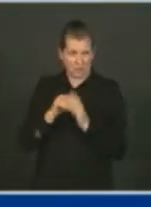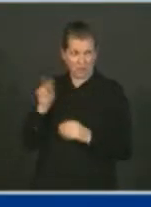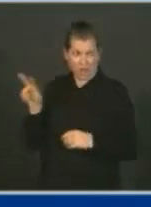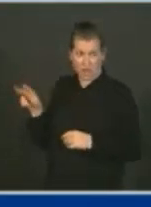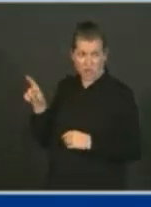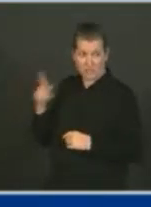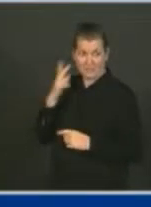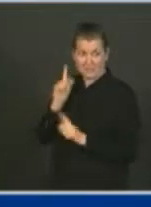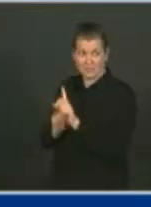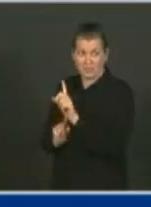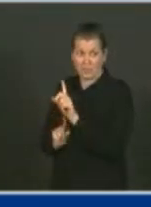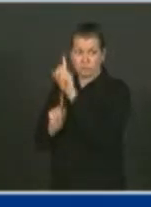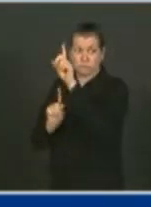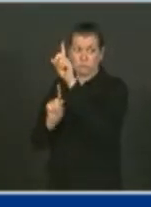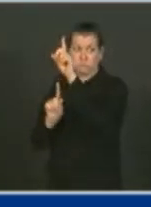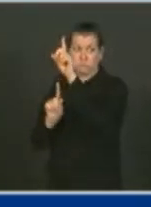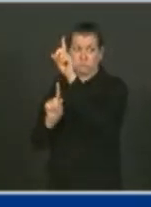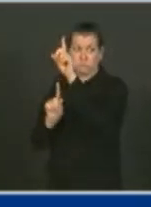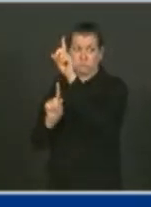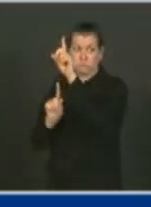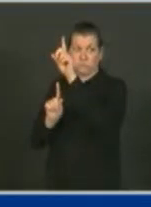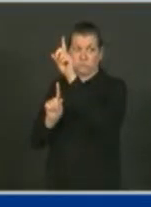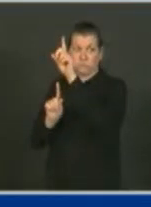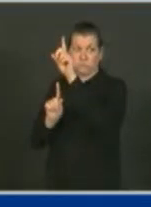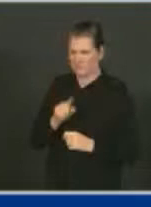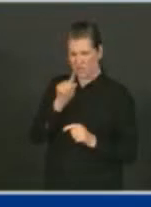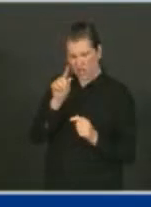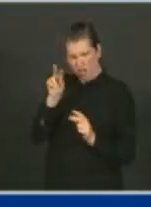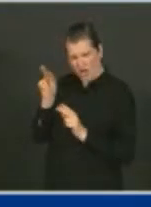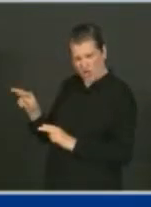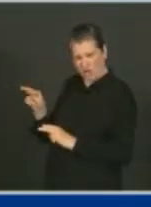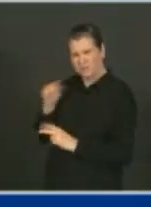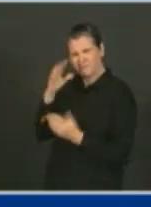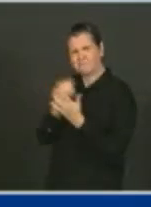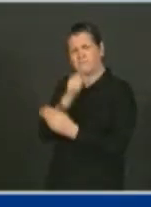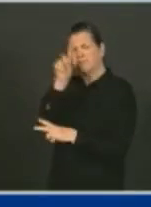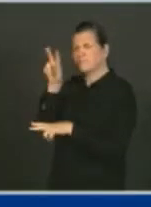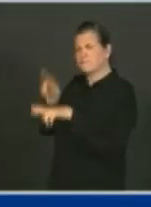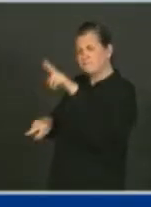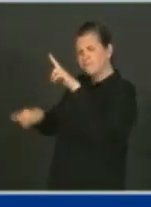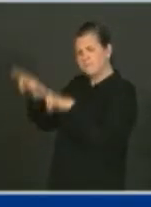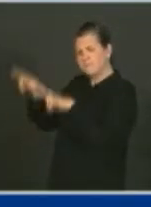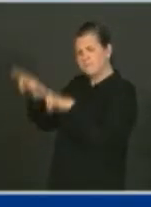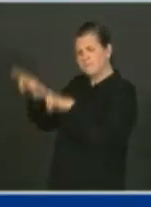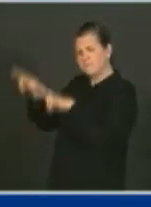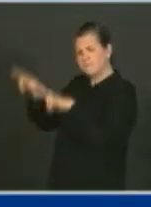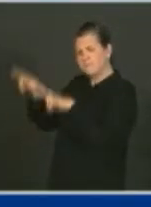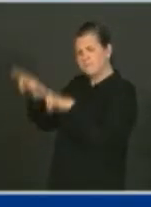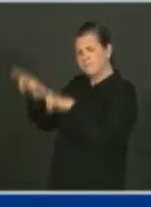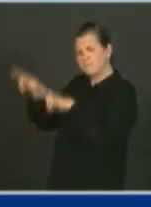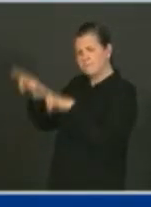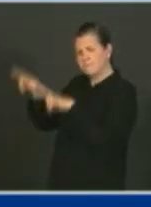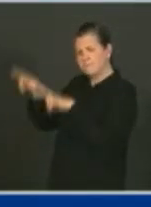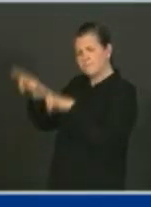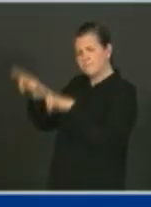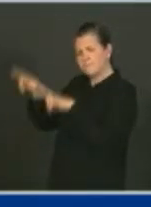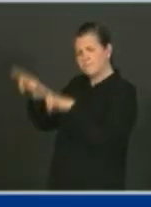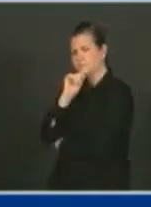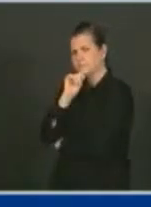alarmed. So I'm going to pause for a second and ask everybody to just pause and look at the